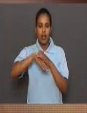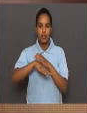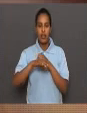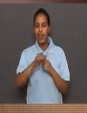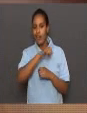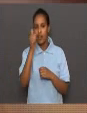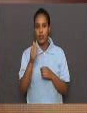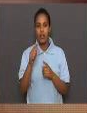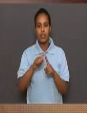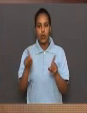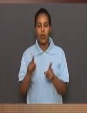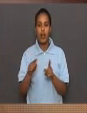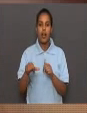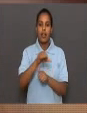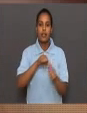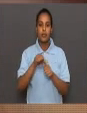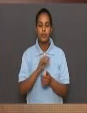any particular atom.